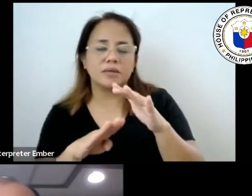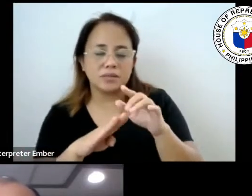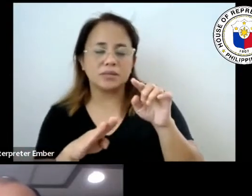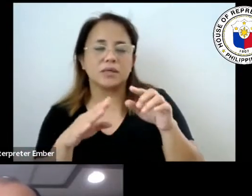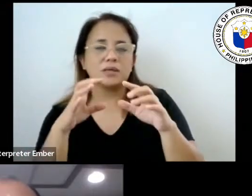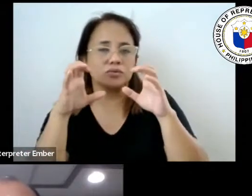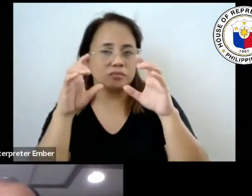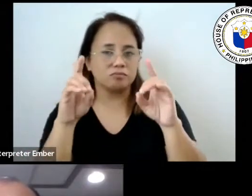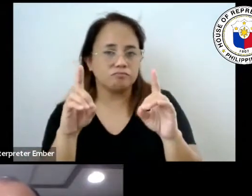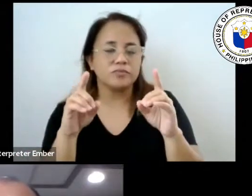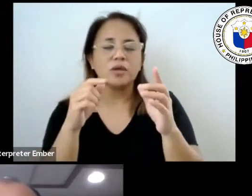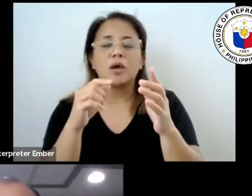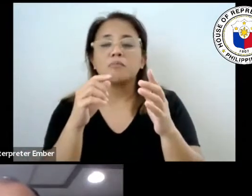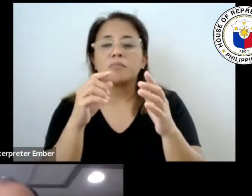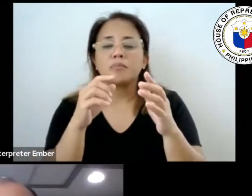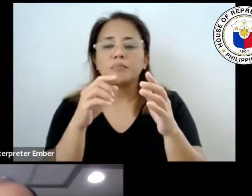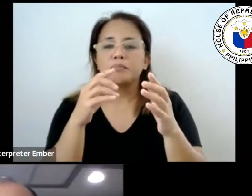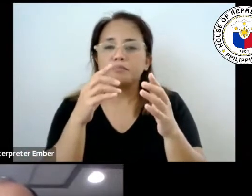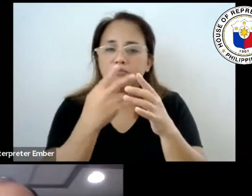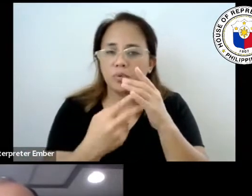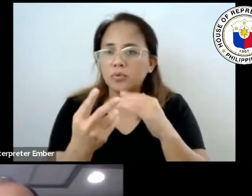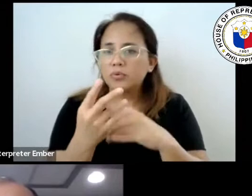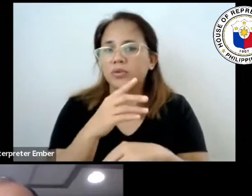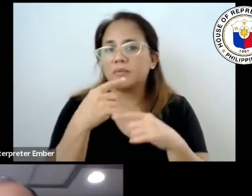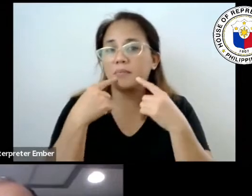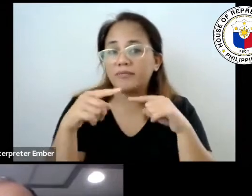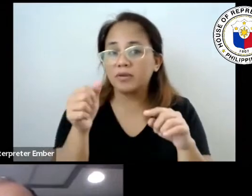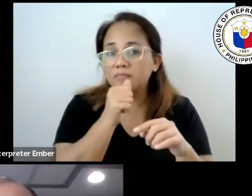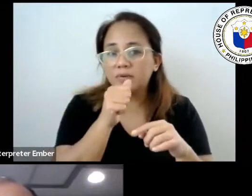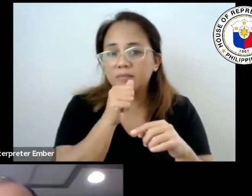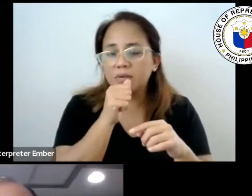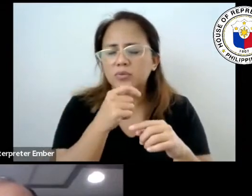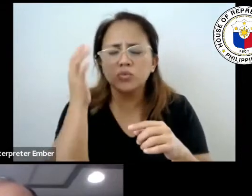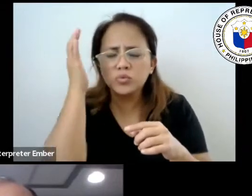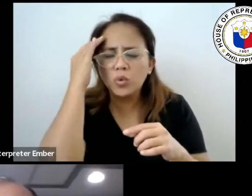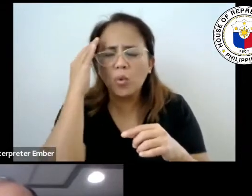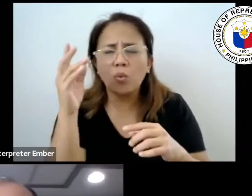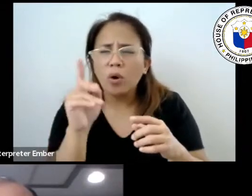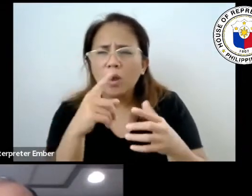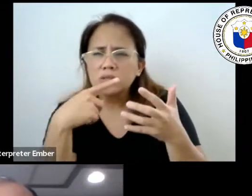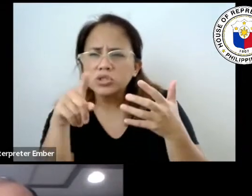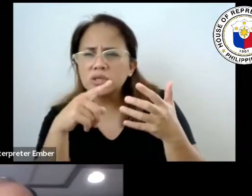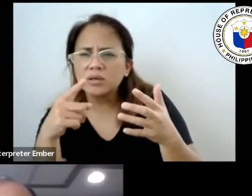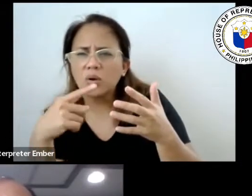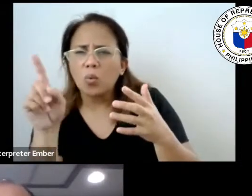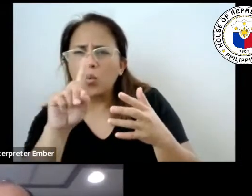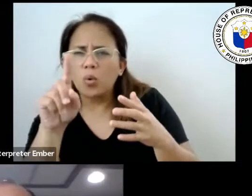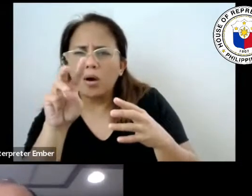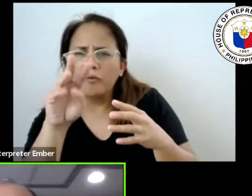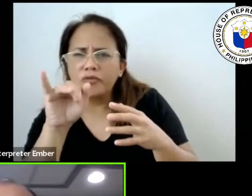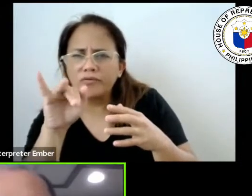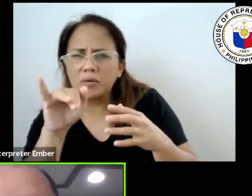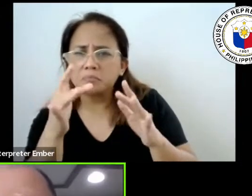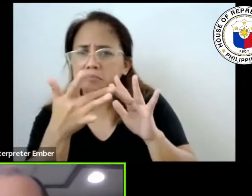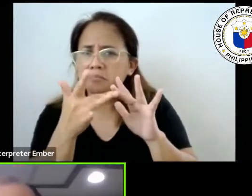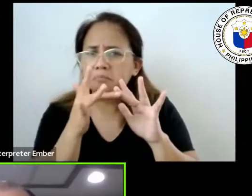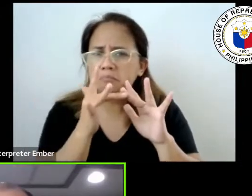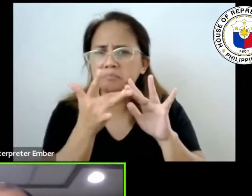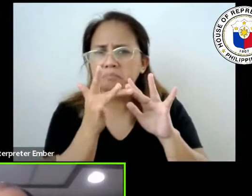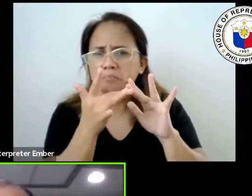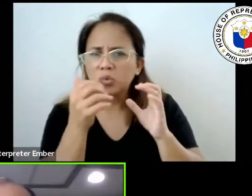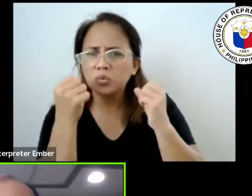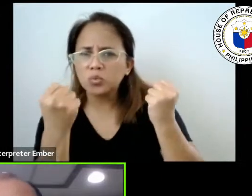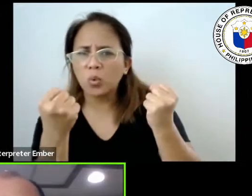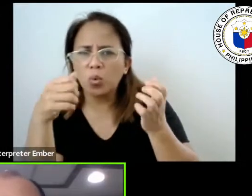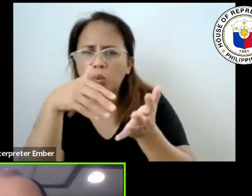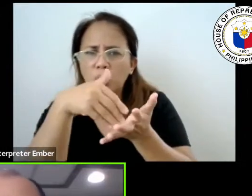private will be able to determine yung connectivity of each school. Yes, Mr. Chair. Help